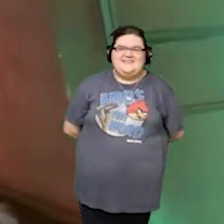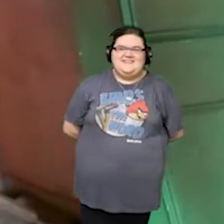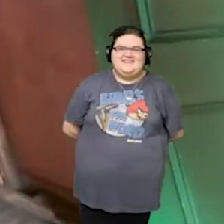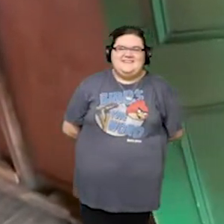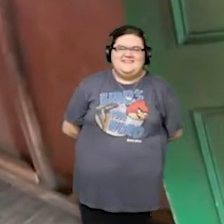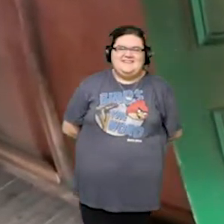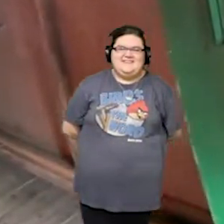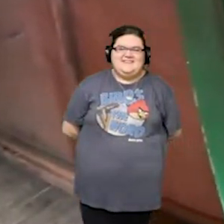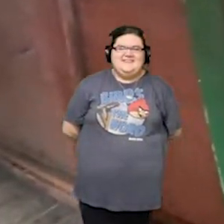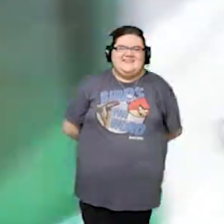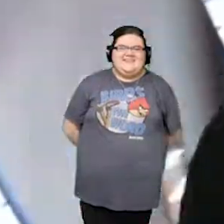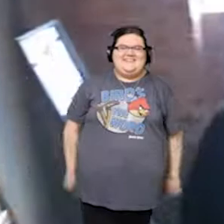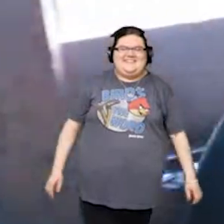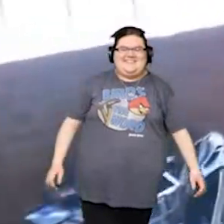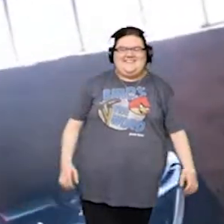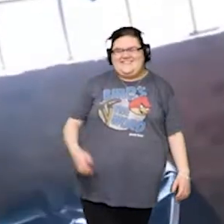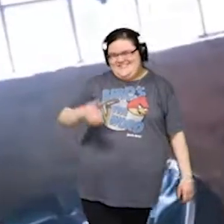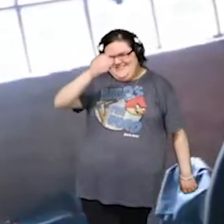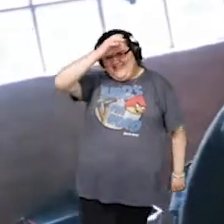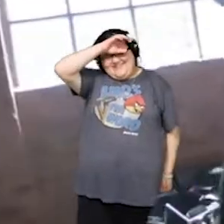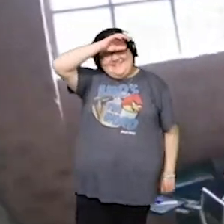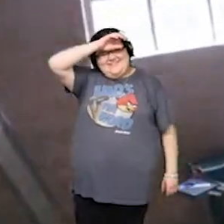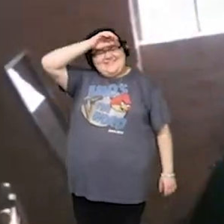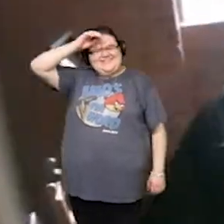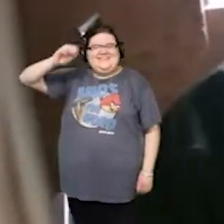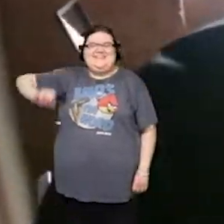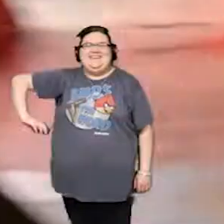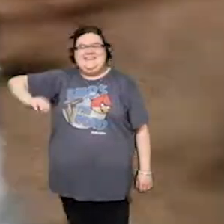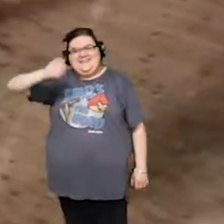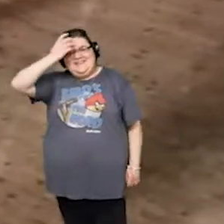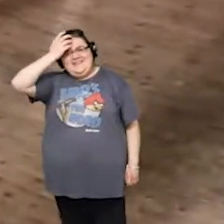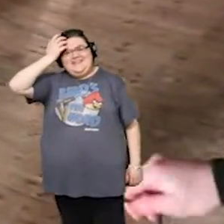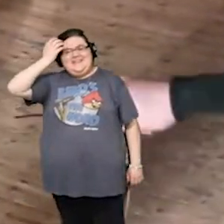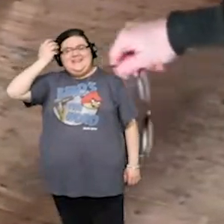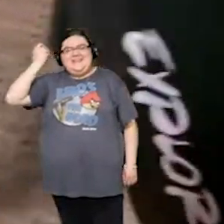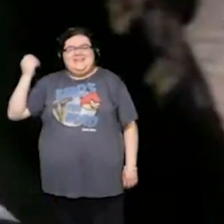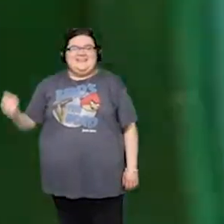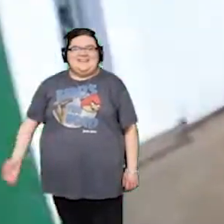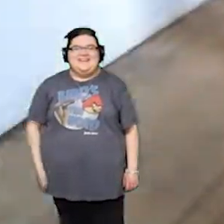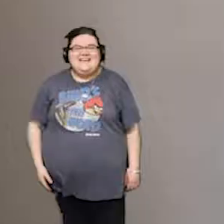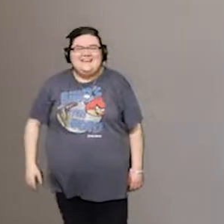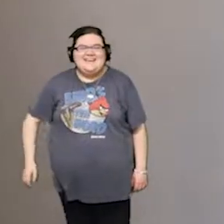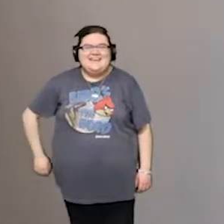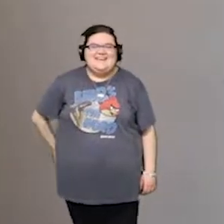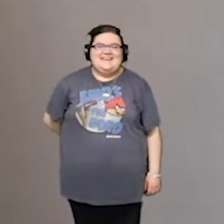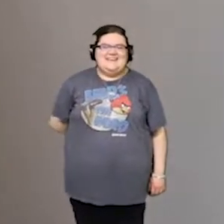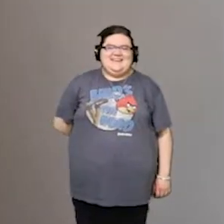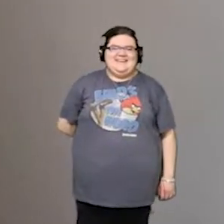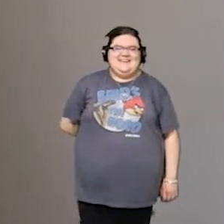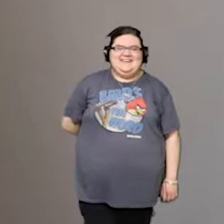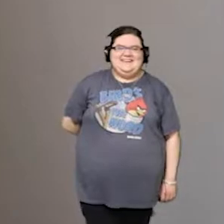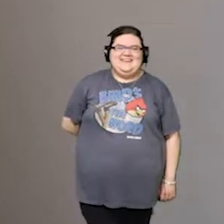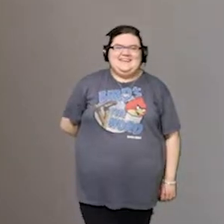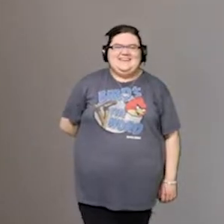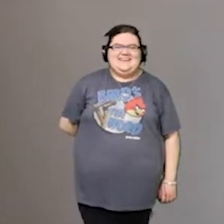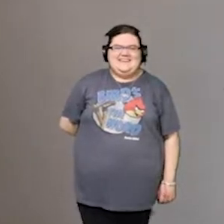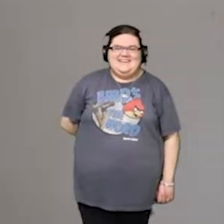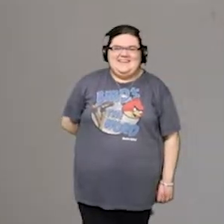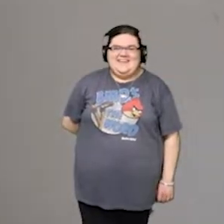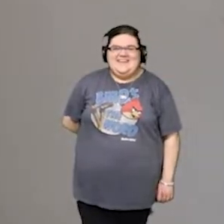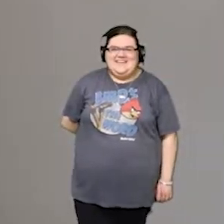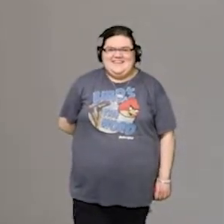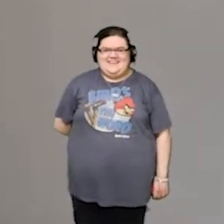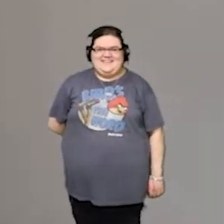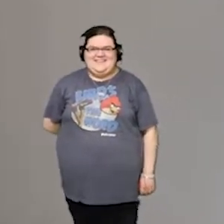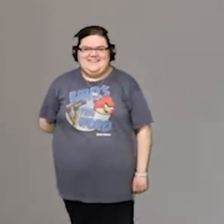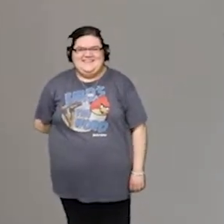looks like you've had brain surgery. There you go. Oh, my God. I'm about to go nuts someone. If I get you what? Tom. Oh, mate. What's the damage?